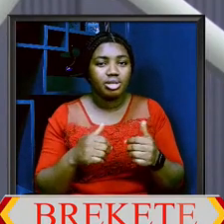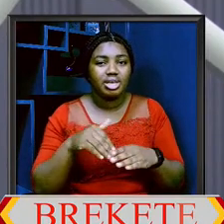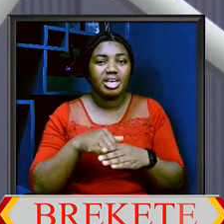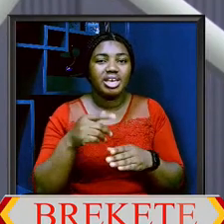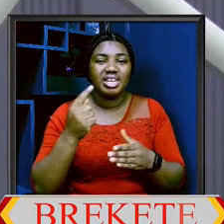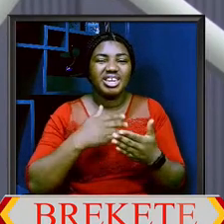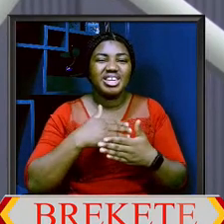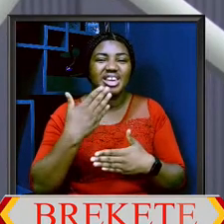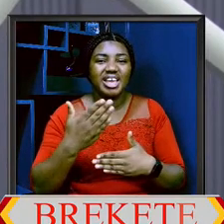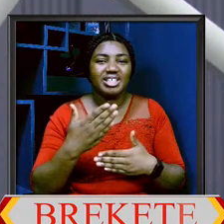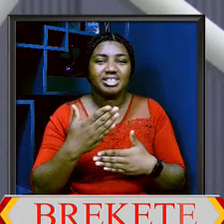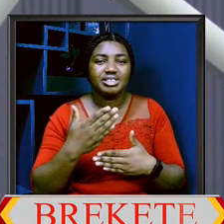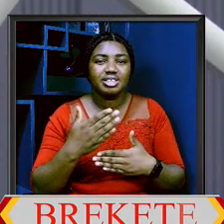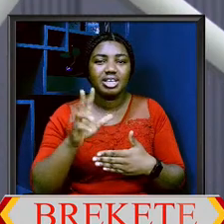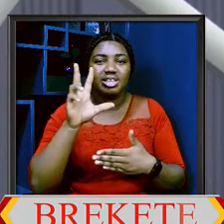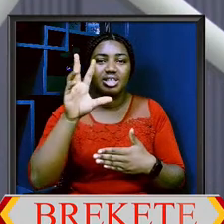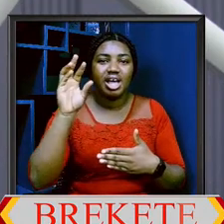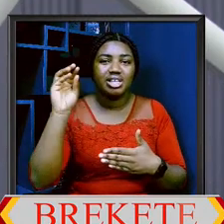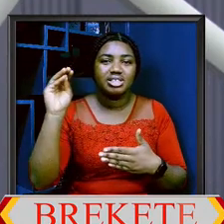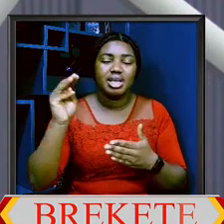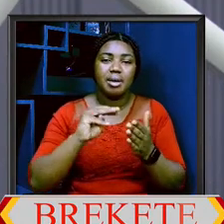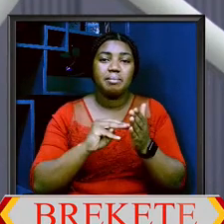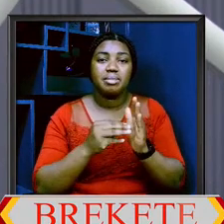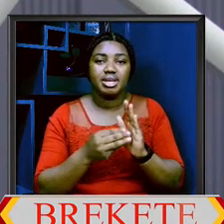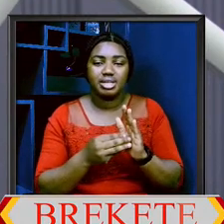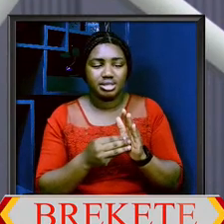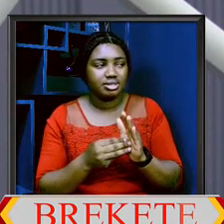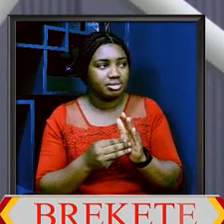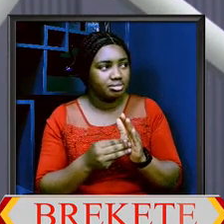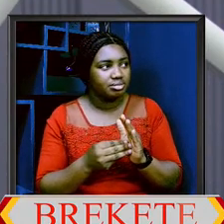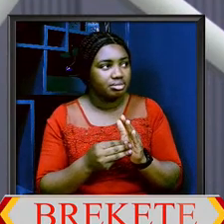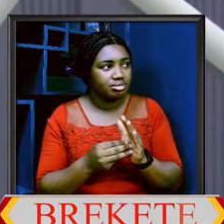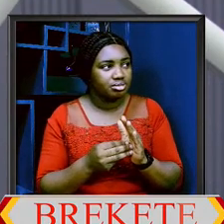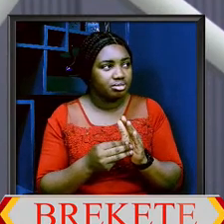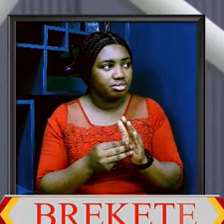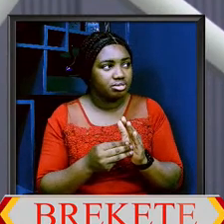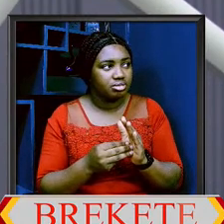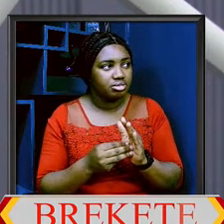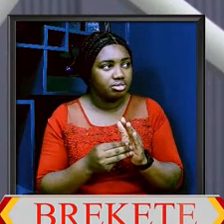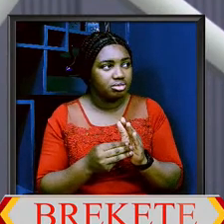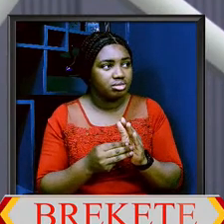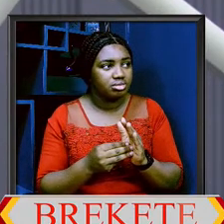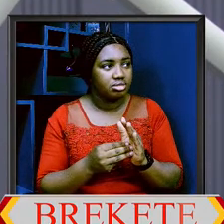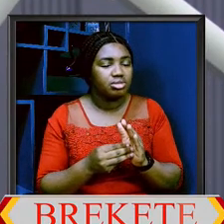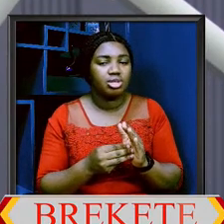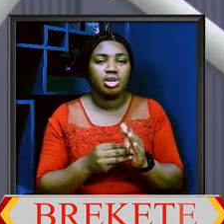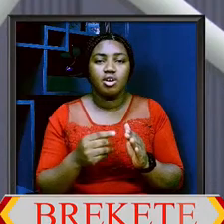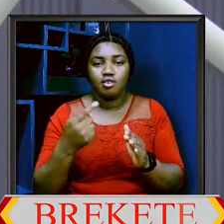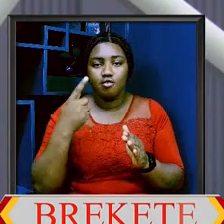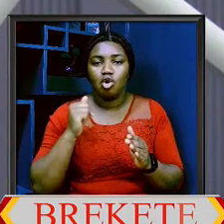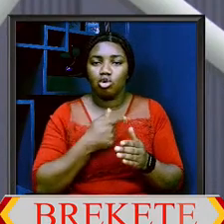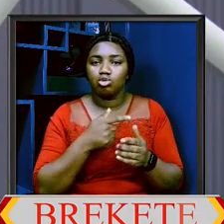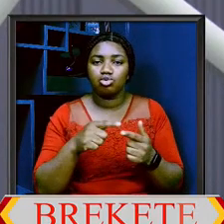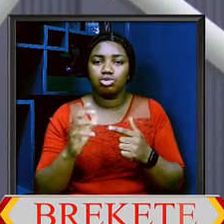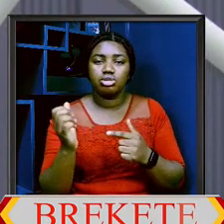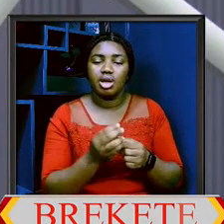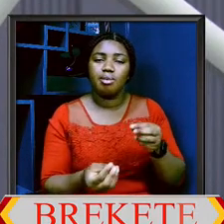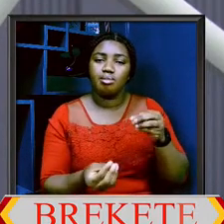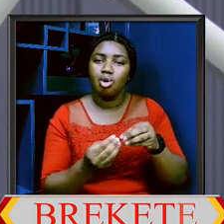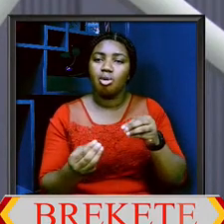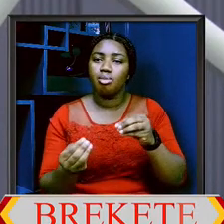minutes we they finish program 11:00 today by the grace of God in order to accommodate more and to talk about the